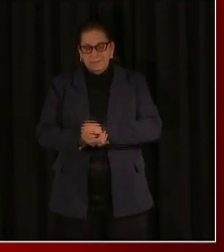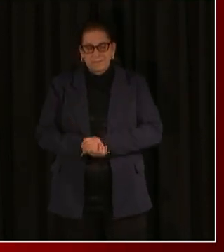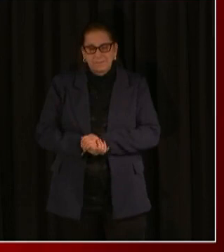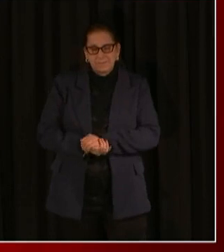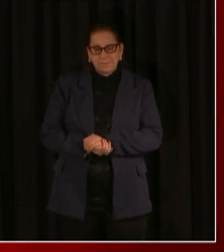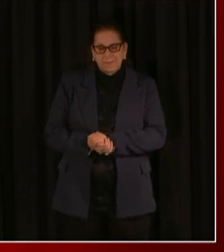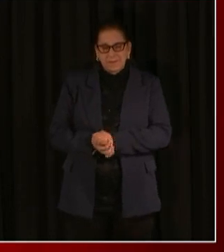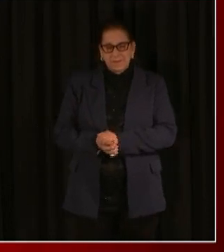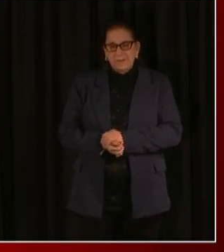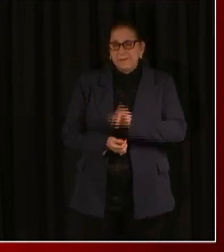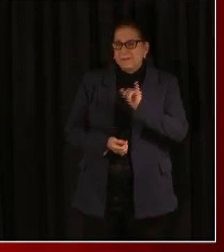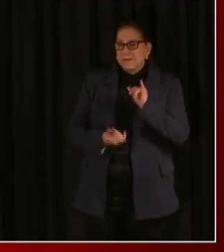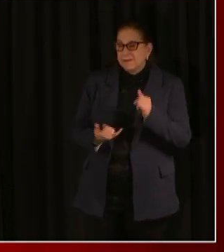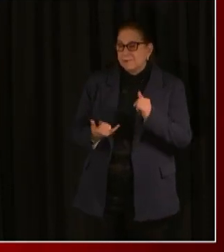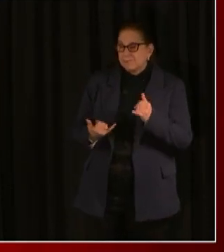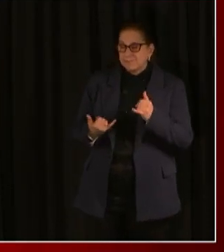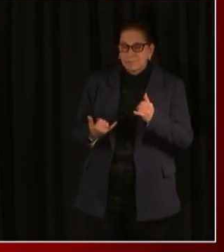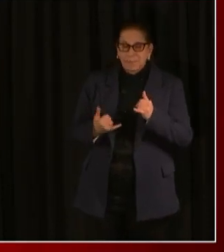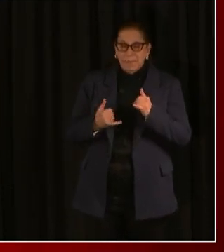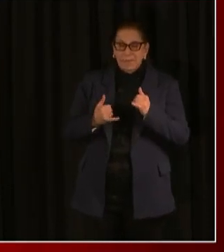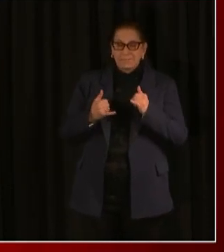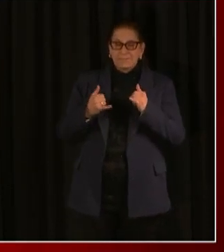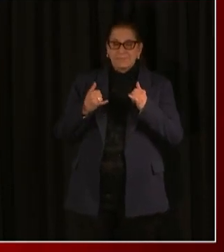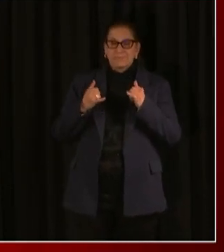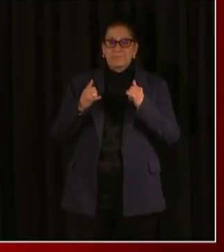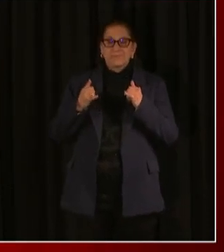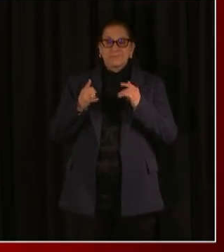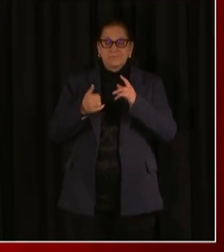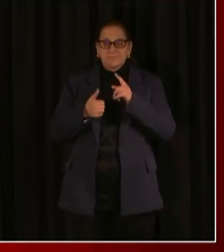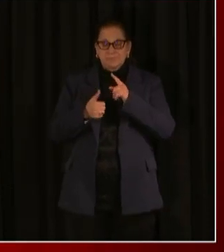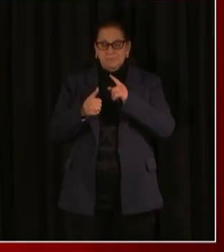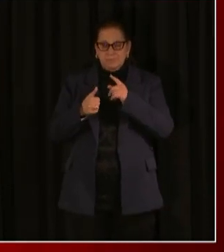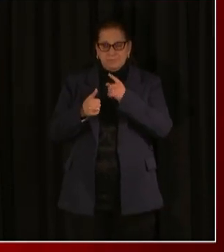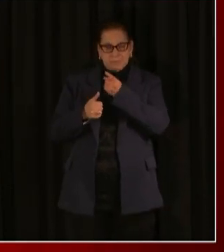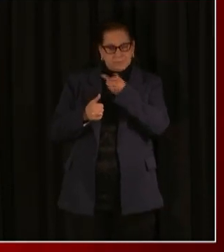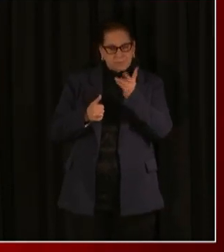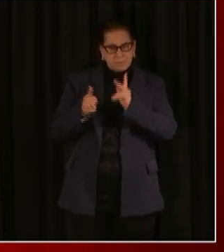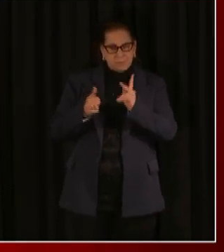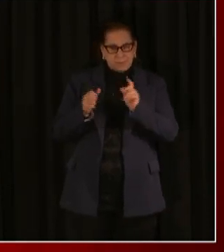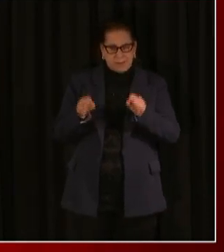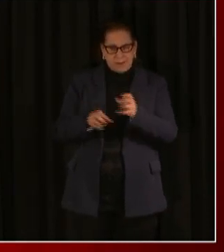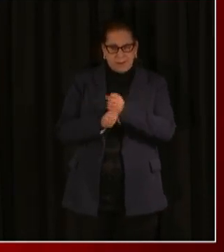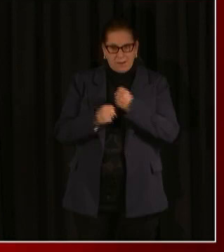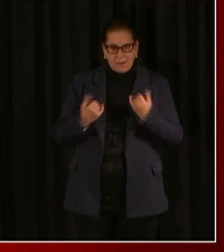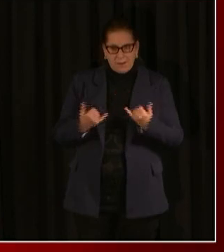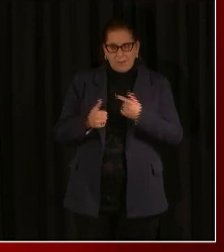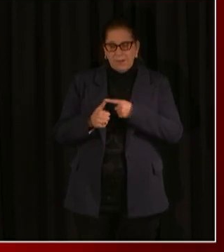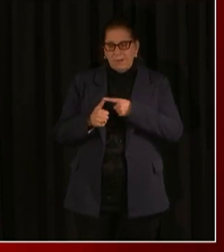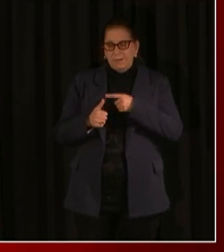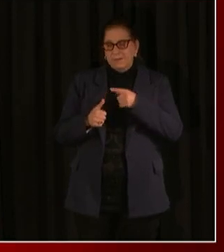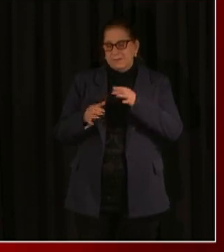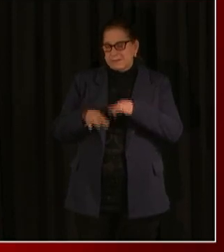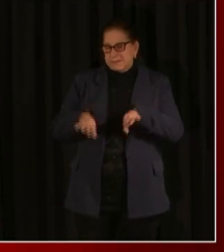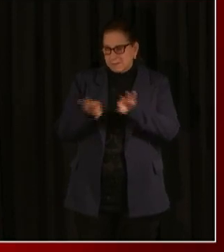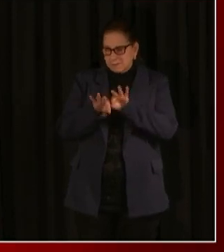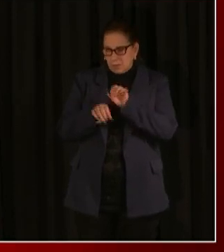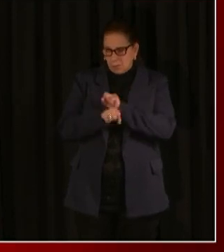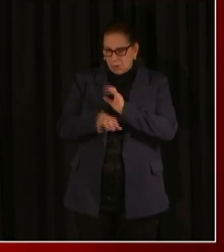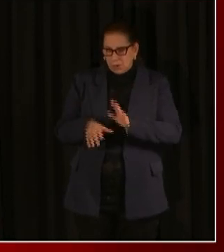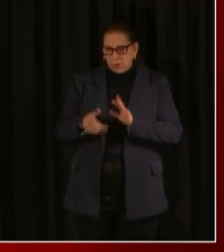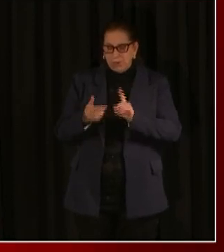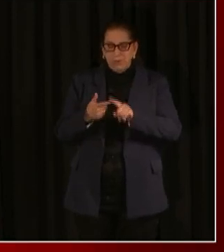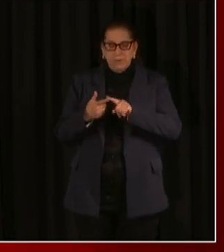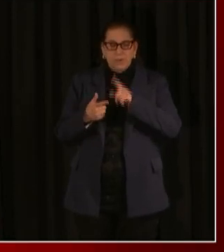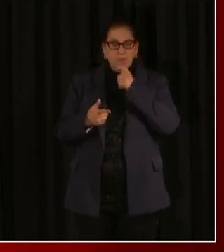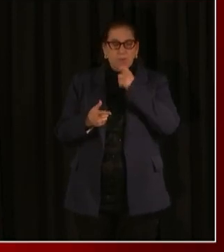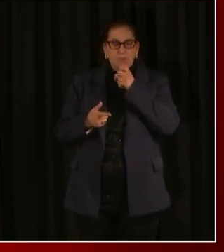and then preserving societal functions. So vaccines are being sent to settings in phases and tiers to target